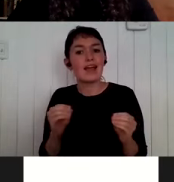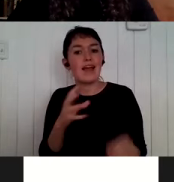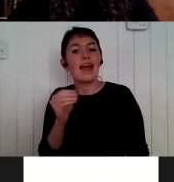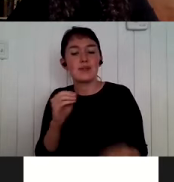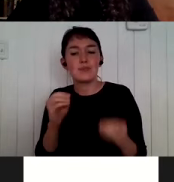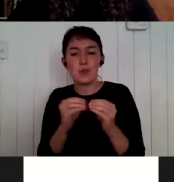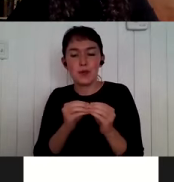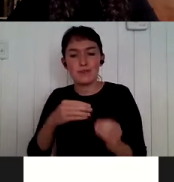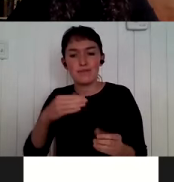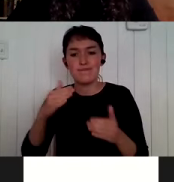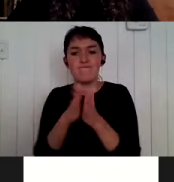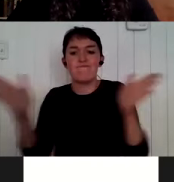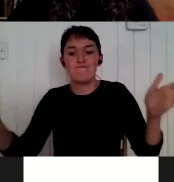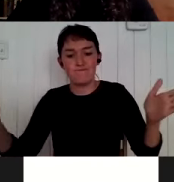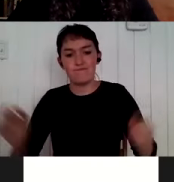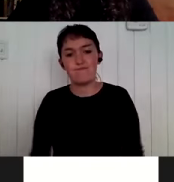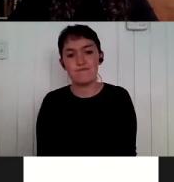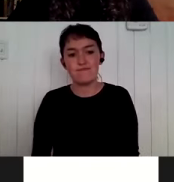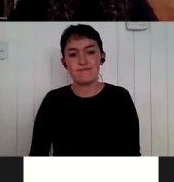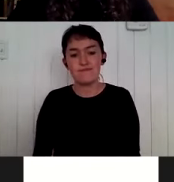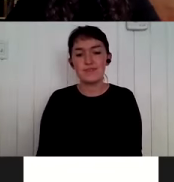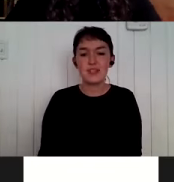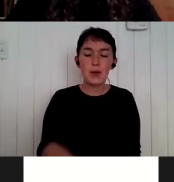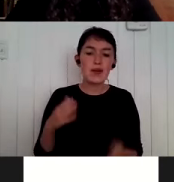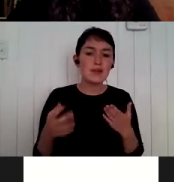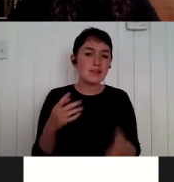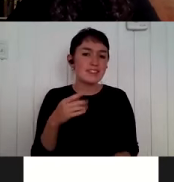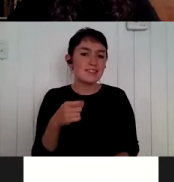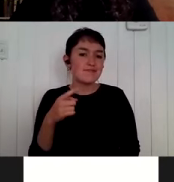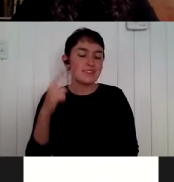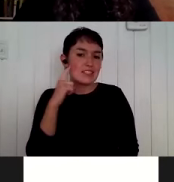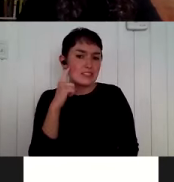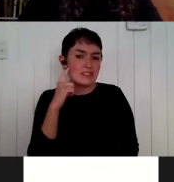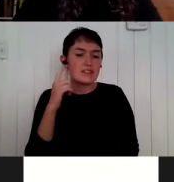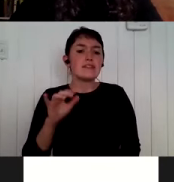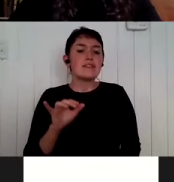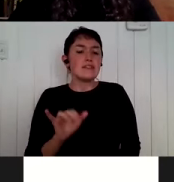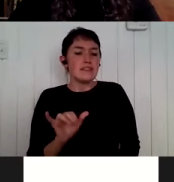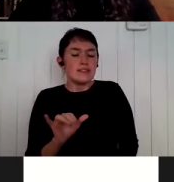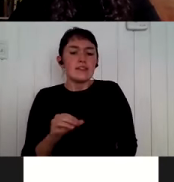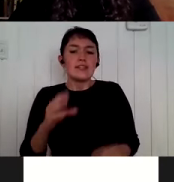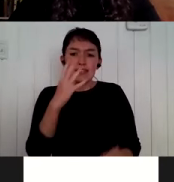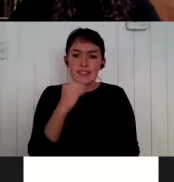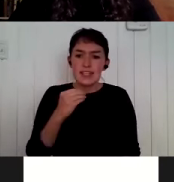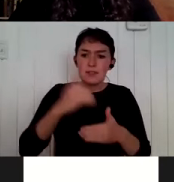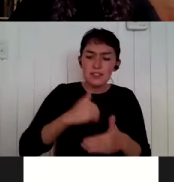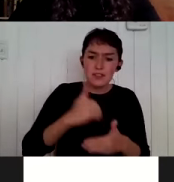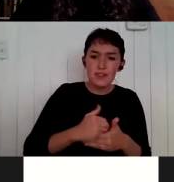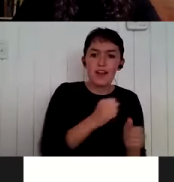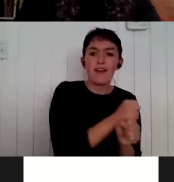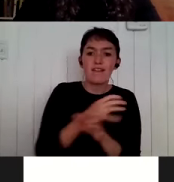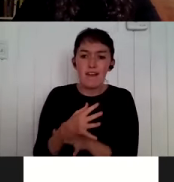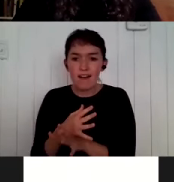hearing this narrative from me that's like, okay, these sleep disturbances lead to psychosis and